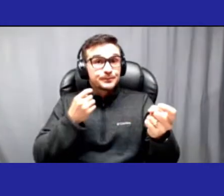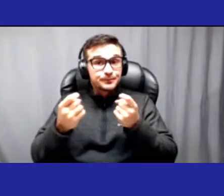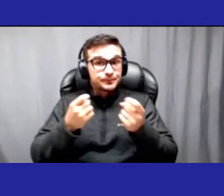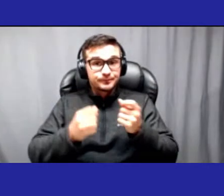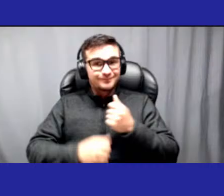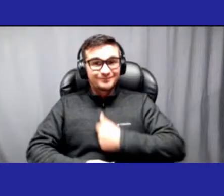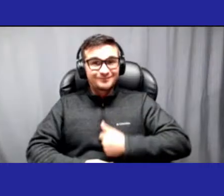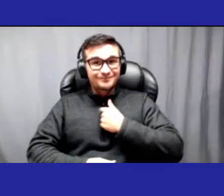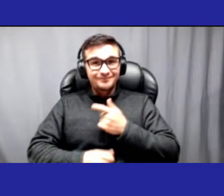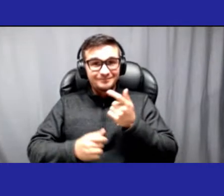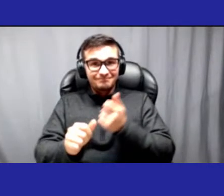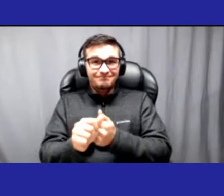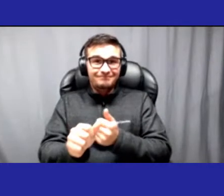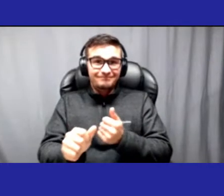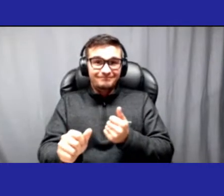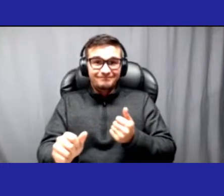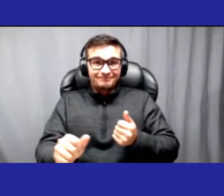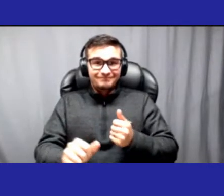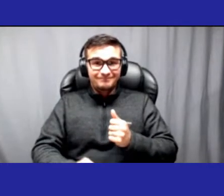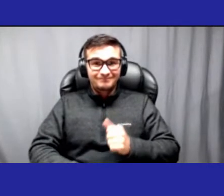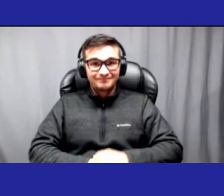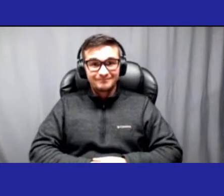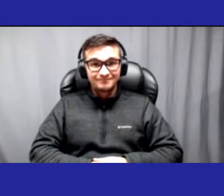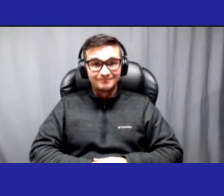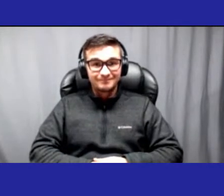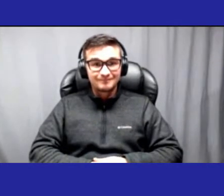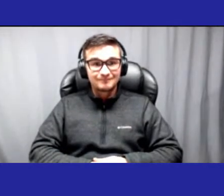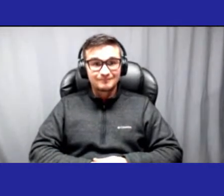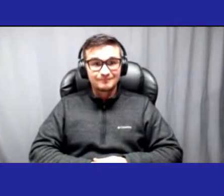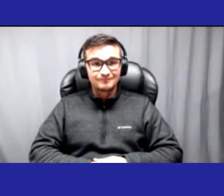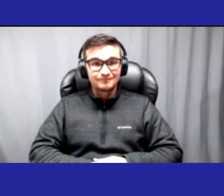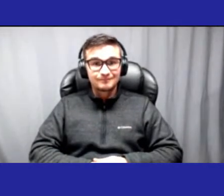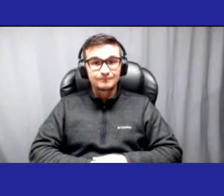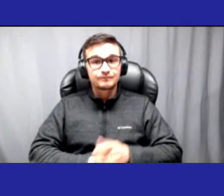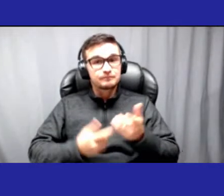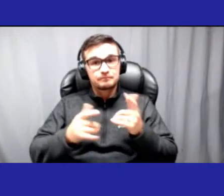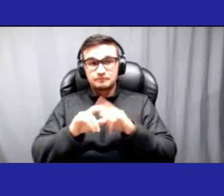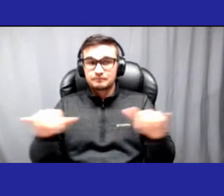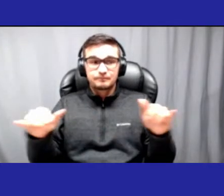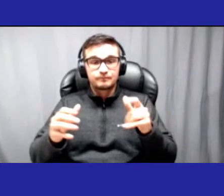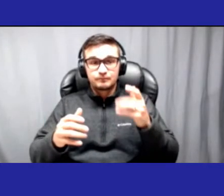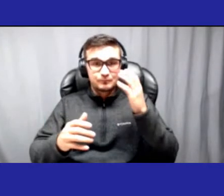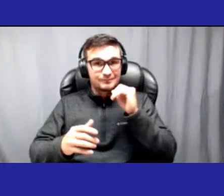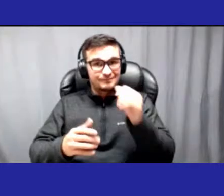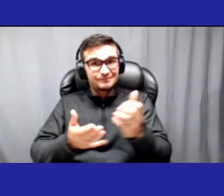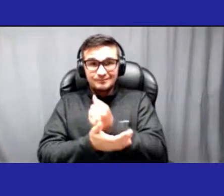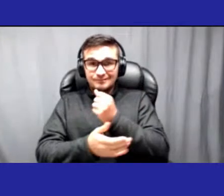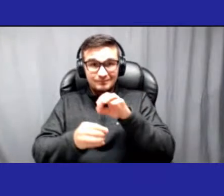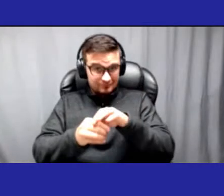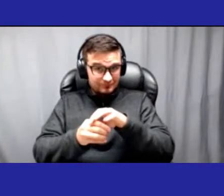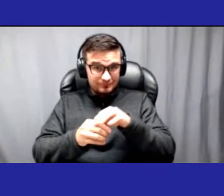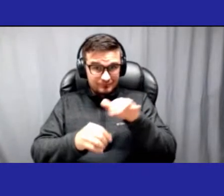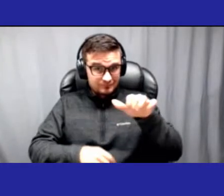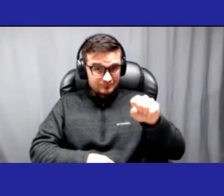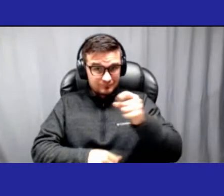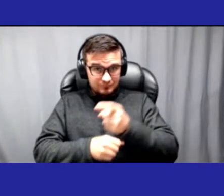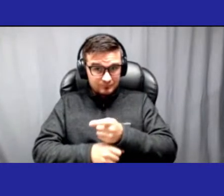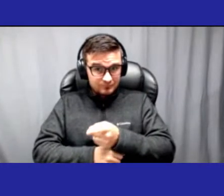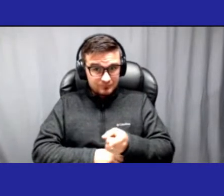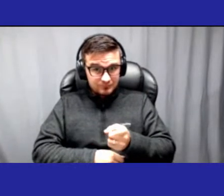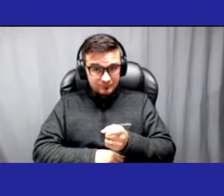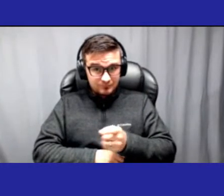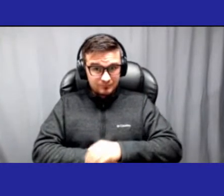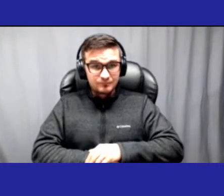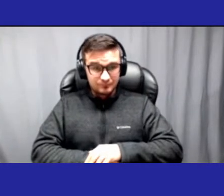behind, Dr. Martone. You might as well also vote at the same time. Yes, that was a yes. Voting now, okay. Yes. Mr. Pagan, yes.